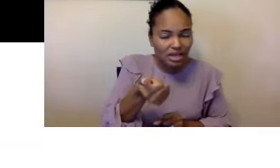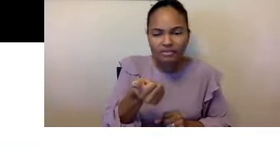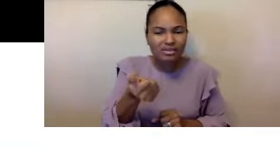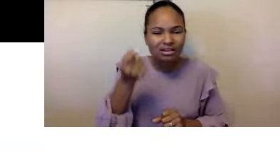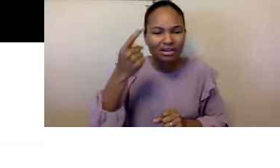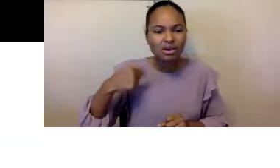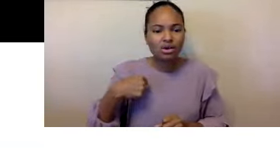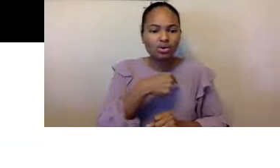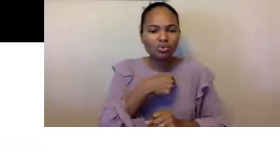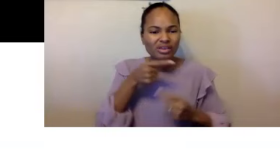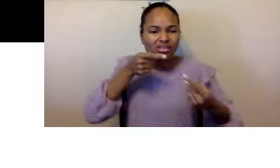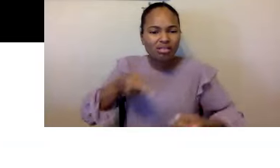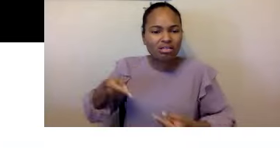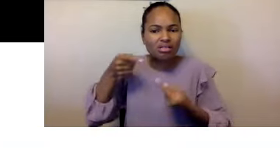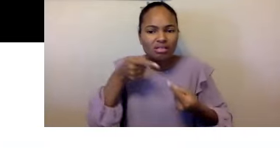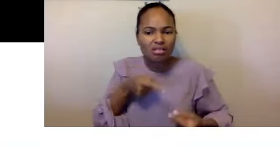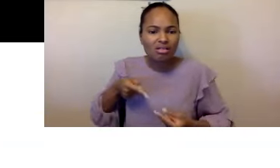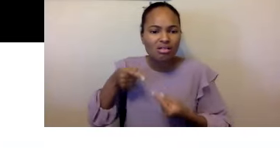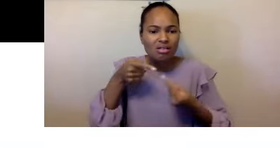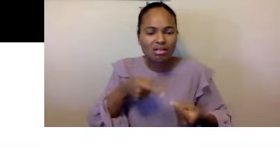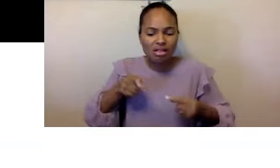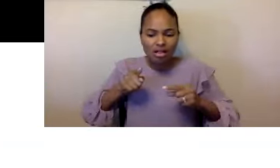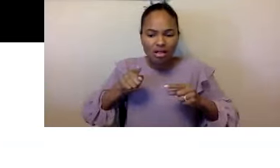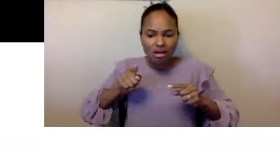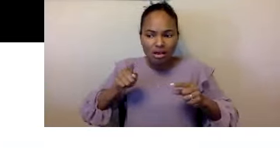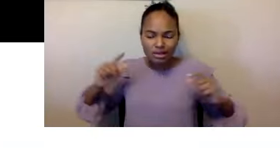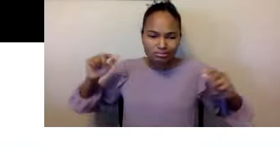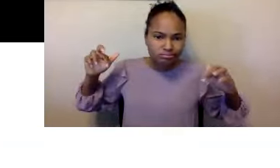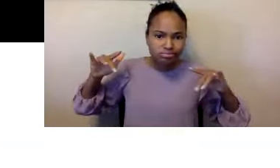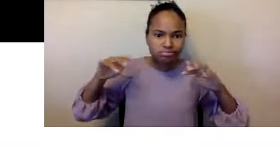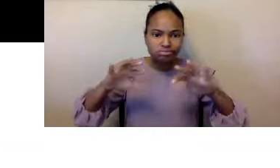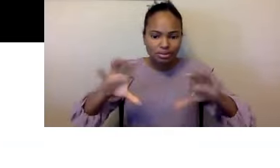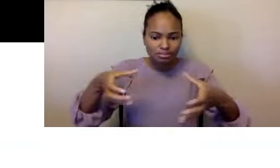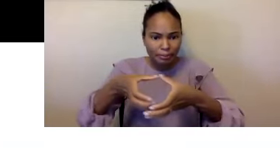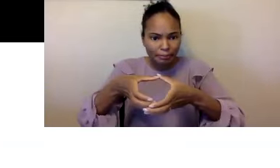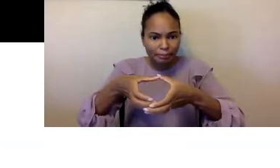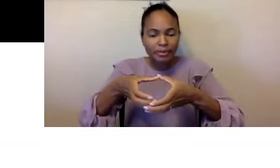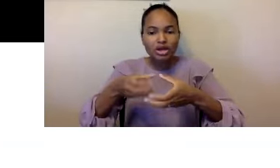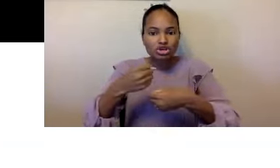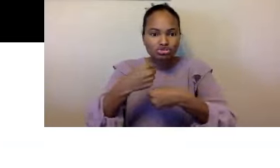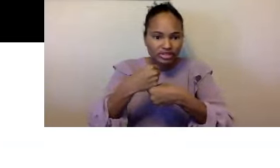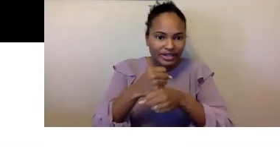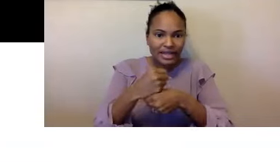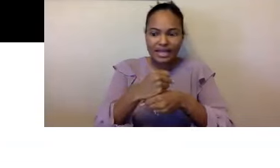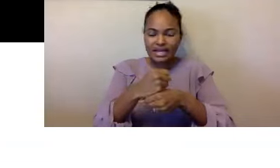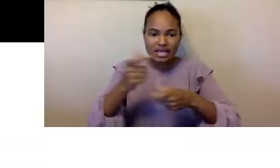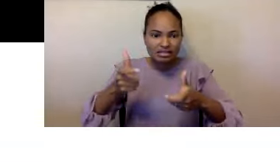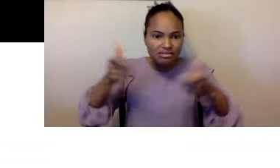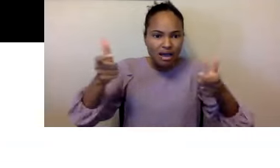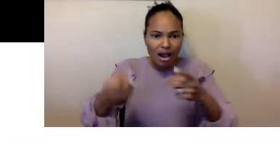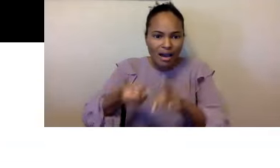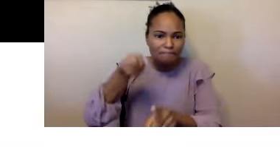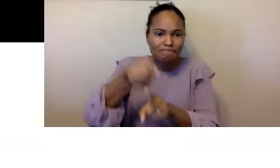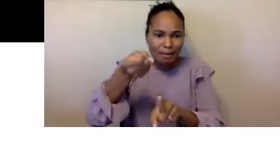difficult time in getting together and creating a larger movement and working together to create